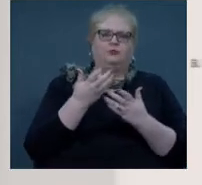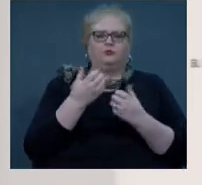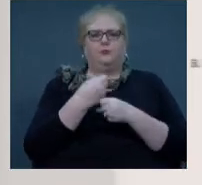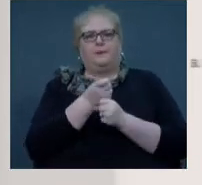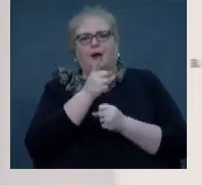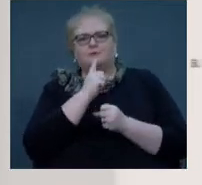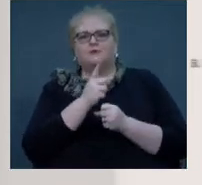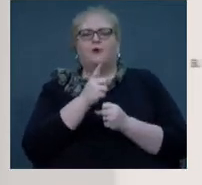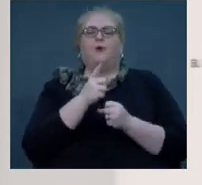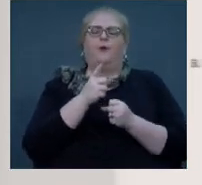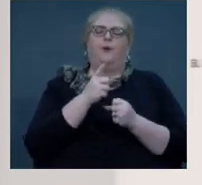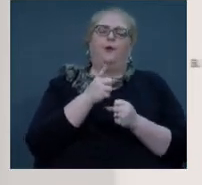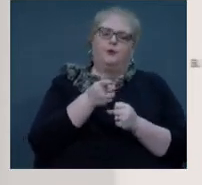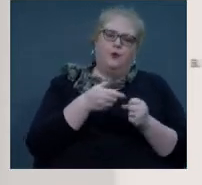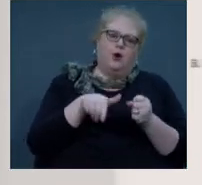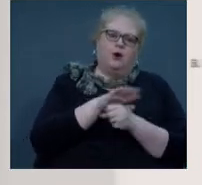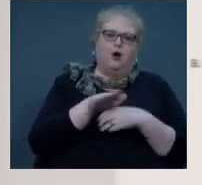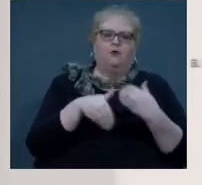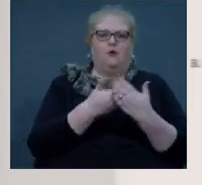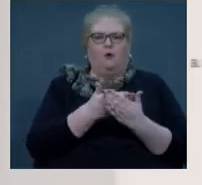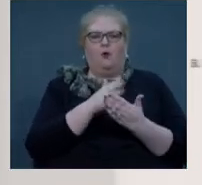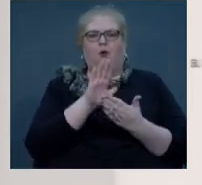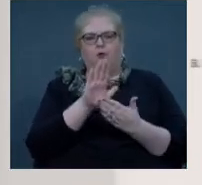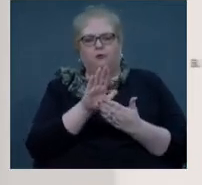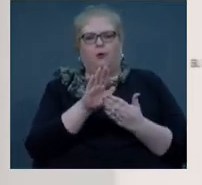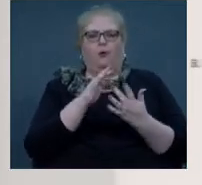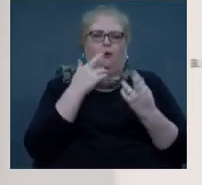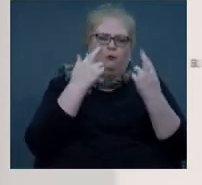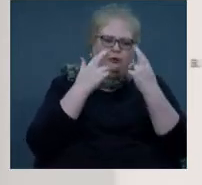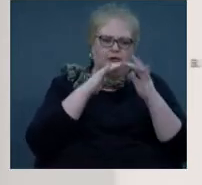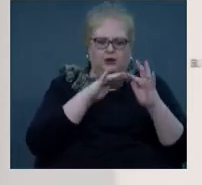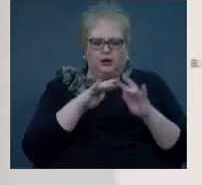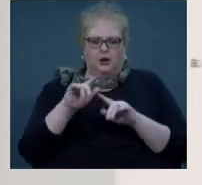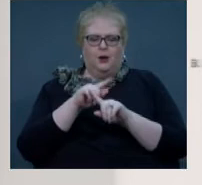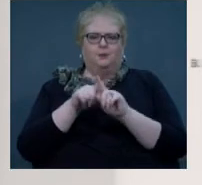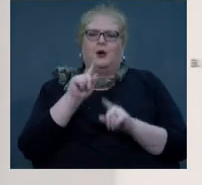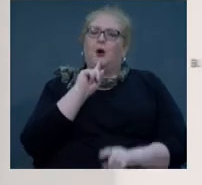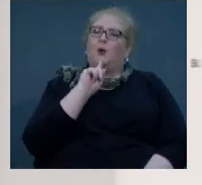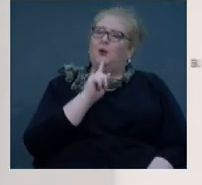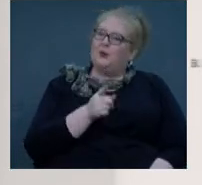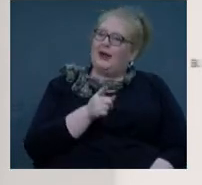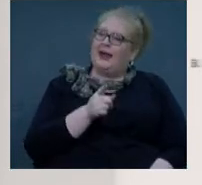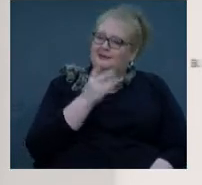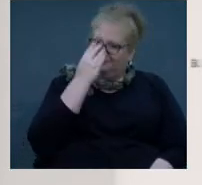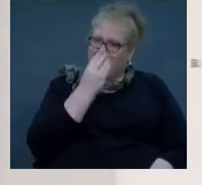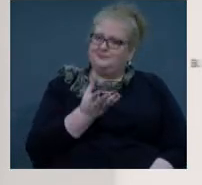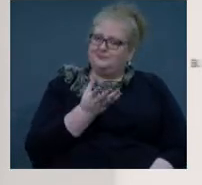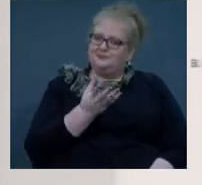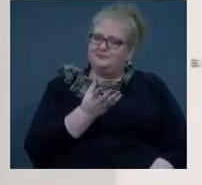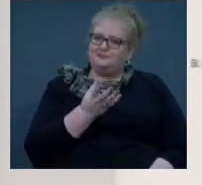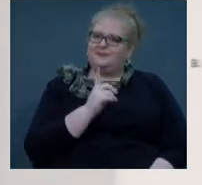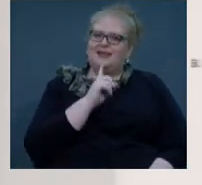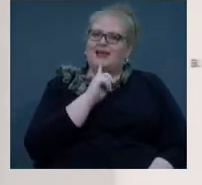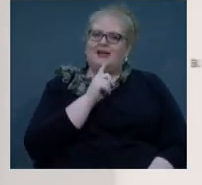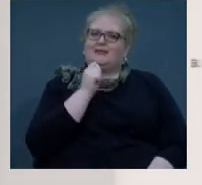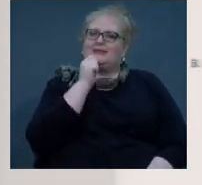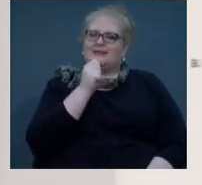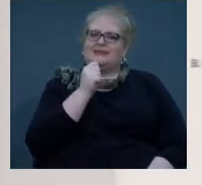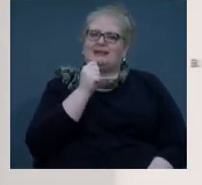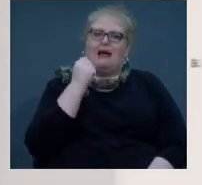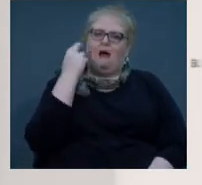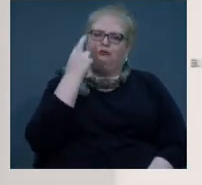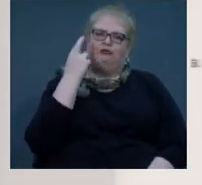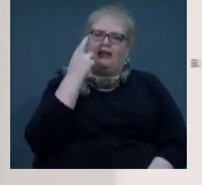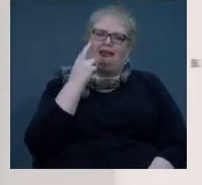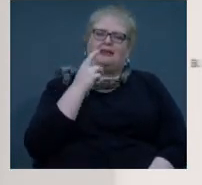it's really unrealistic to expect that people who come to